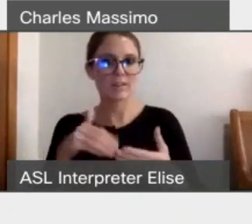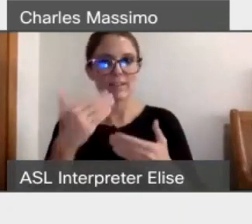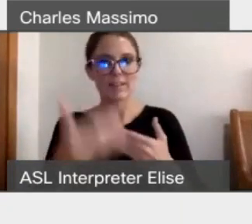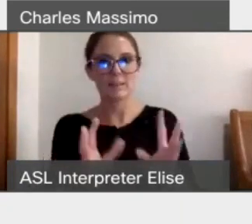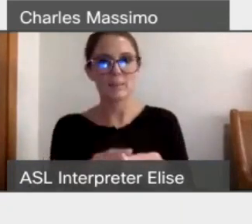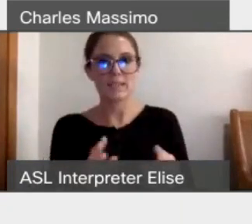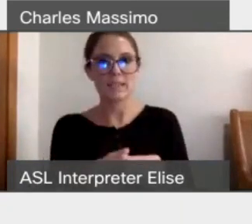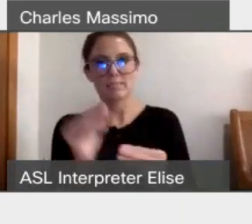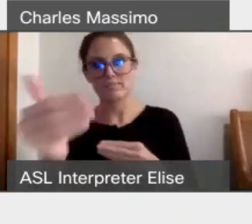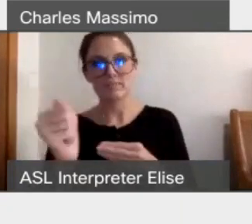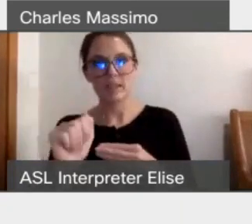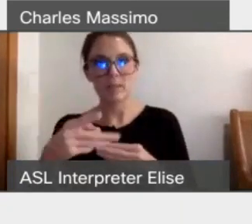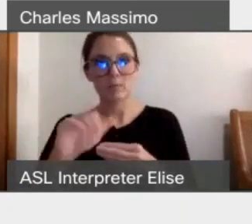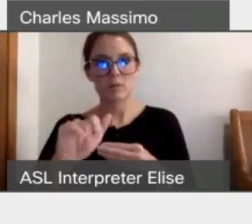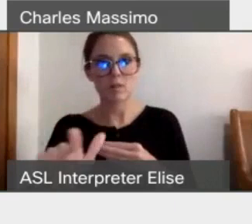meeting in April.